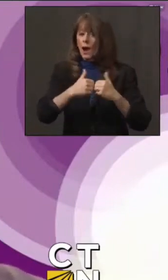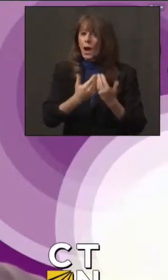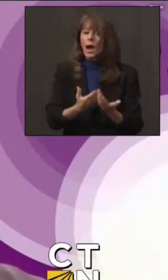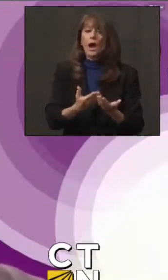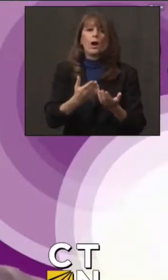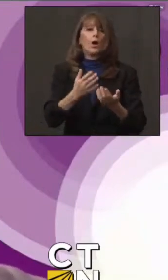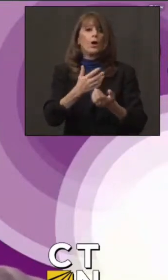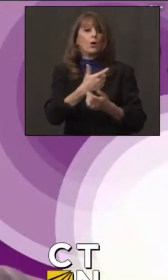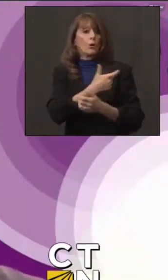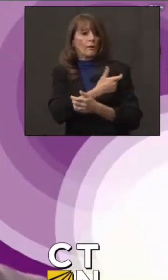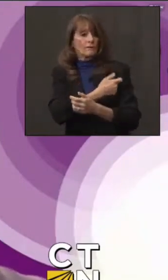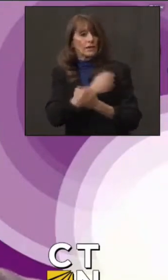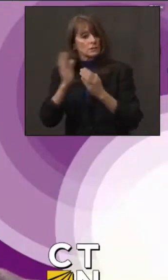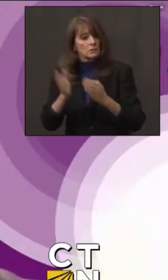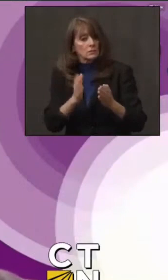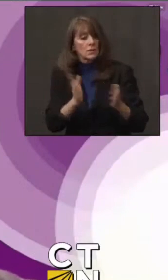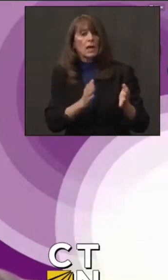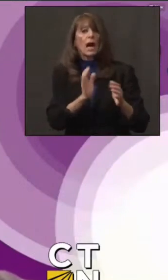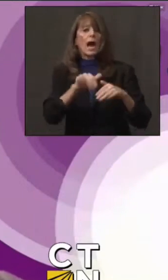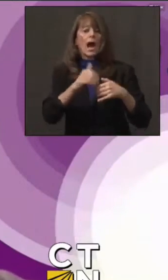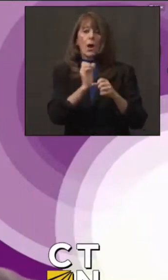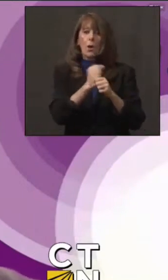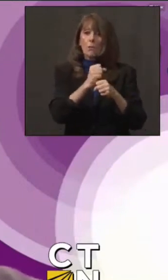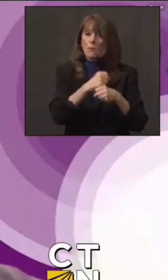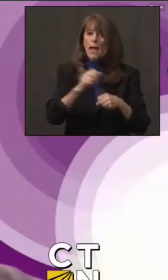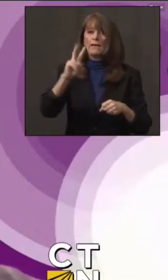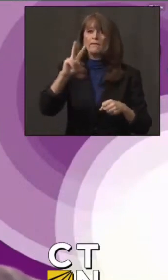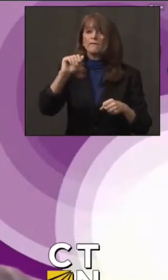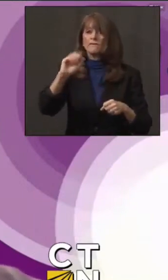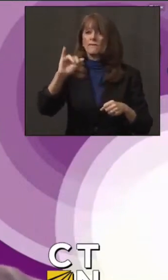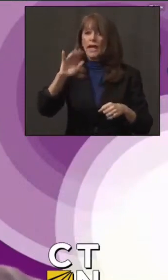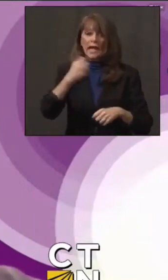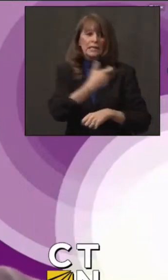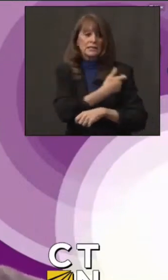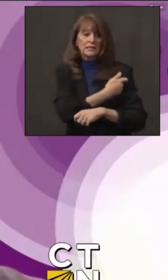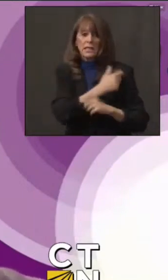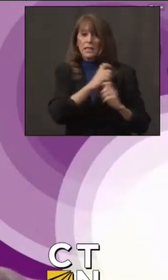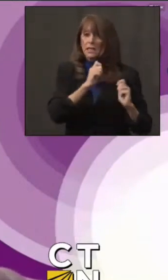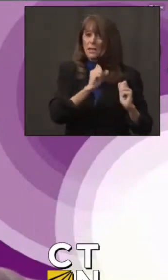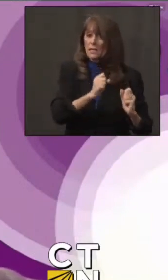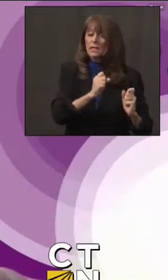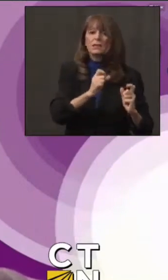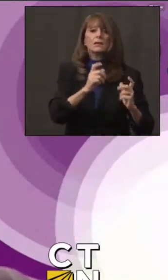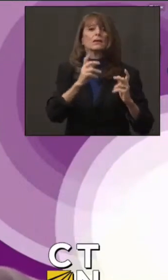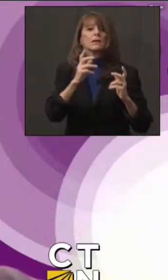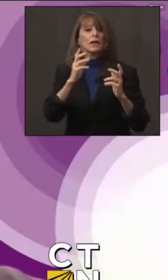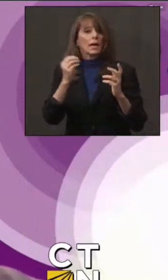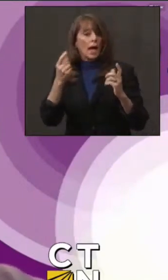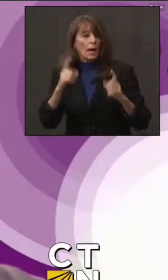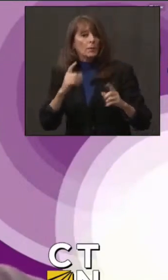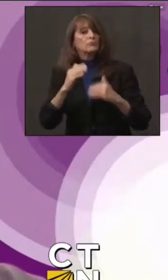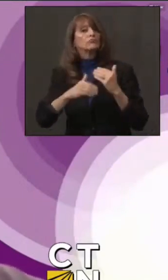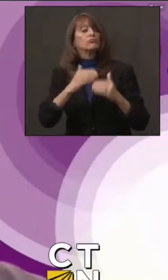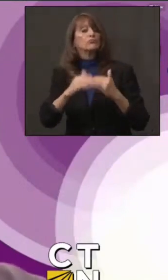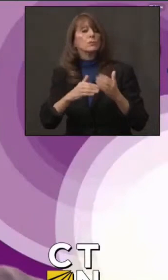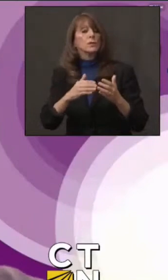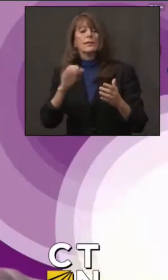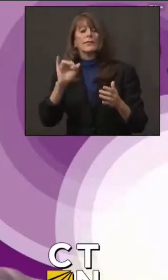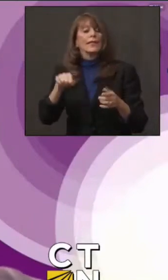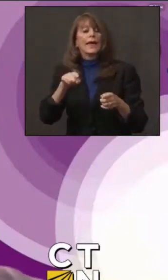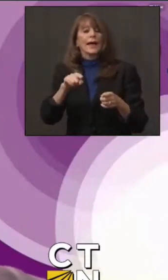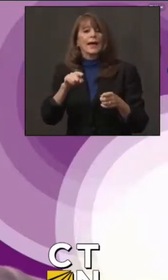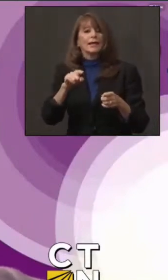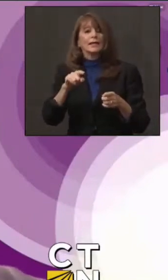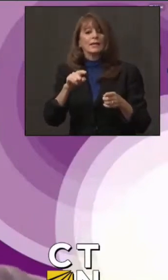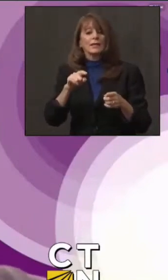produce, or the manufacturers are able to produce the vaccine in such a abbreviated or short time, and how it doesn't necessarily